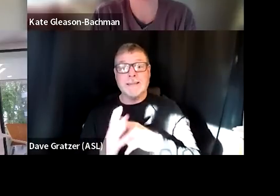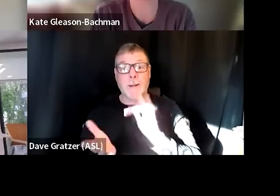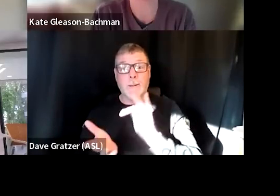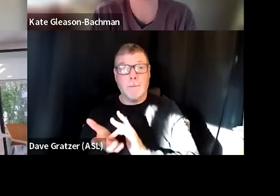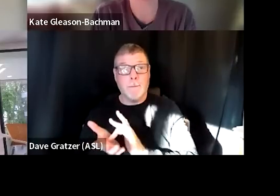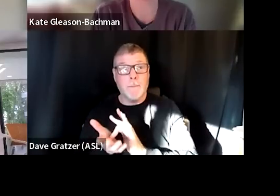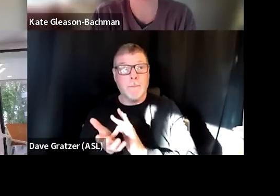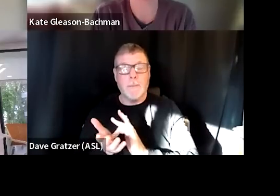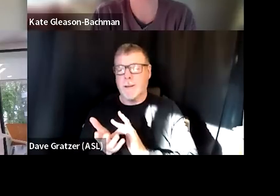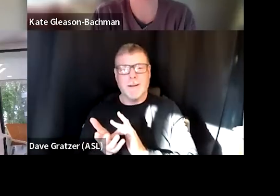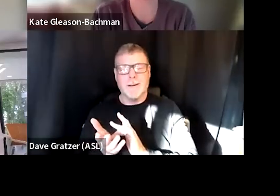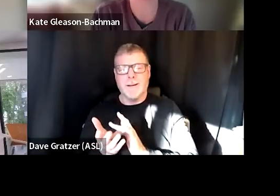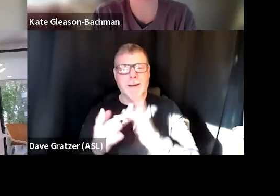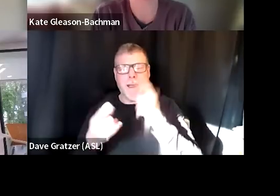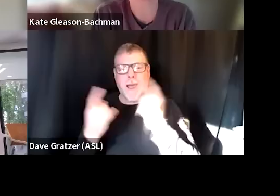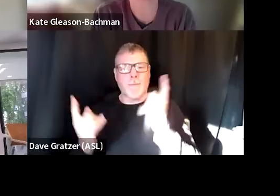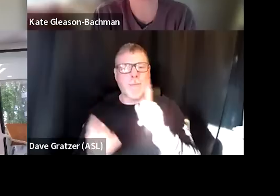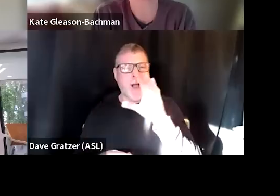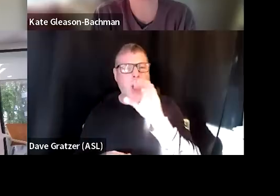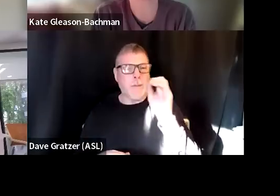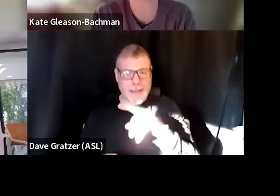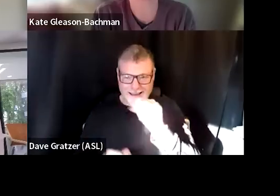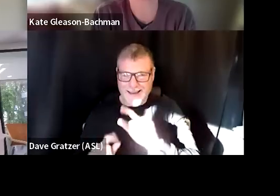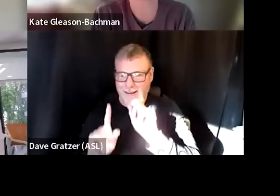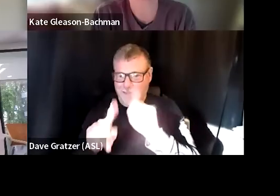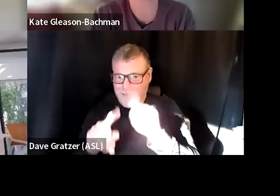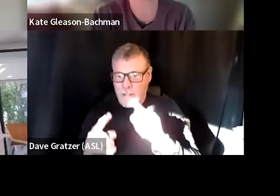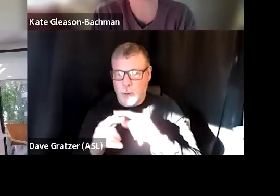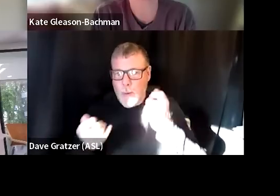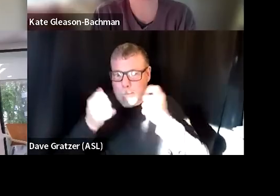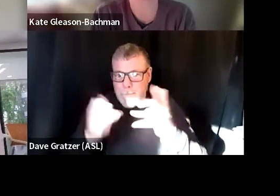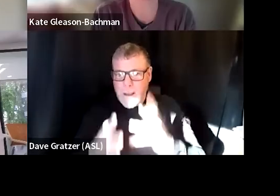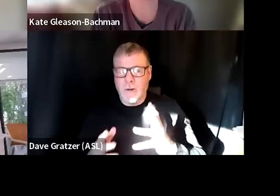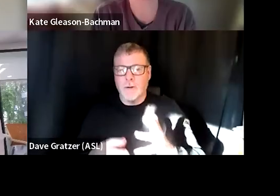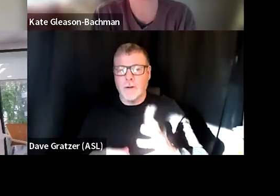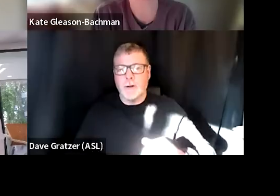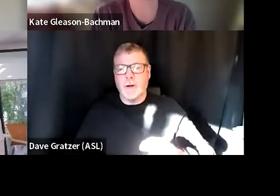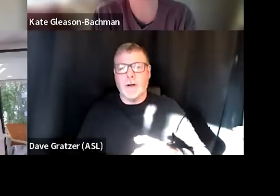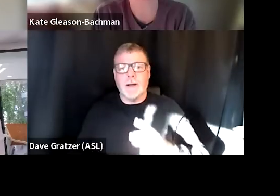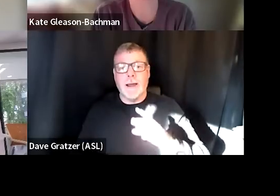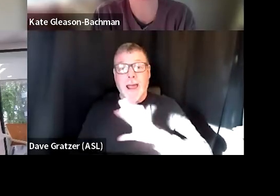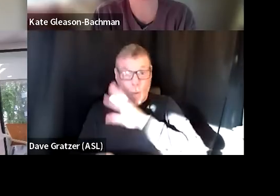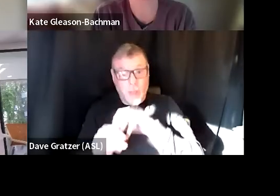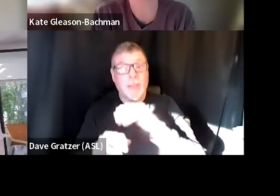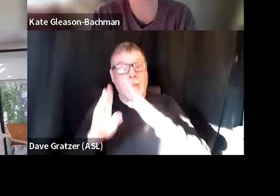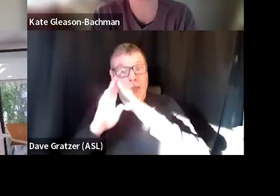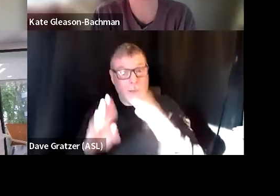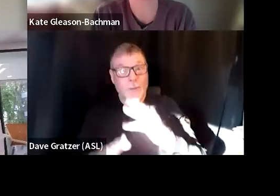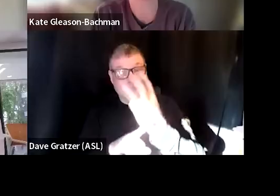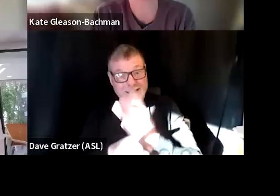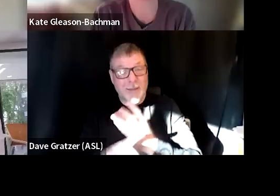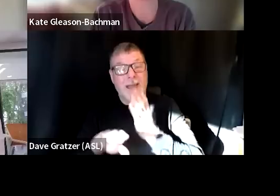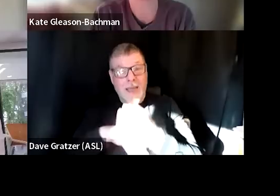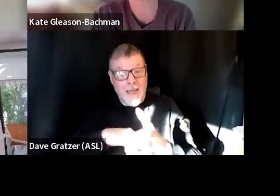it was day and night. He was able to follow up with his housing manager and ended up housing within 6 months after starting the medication.